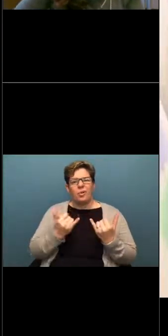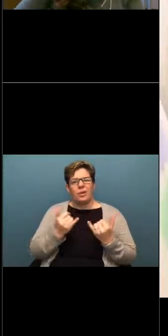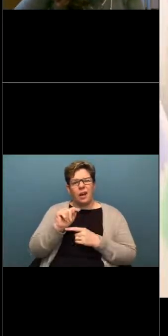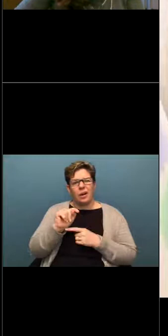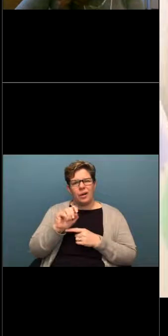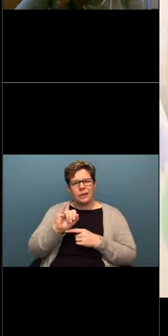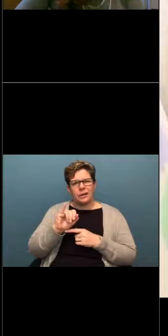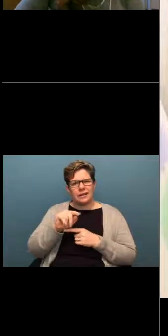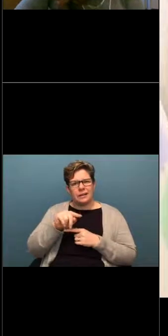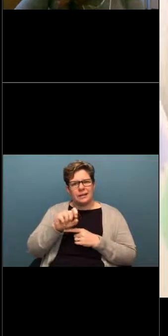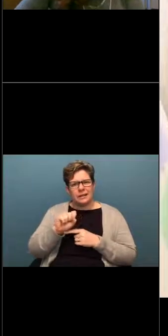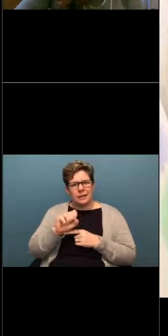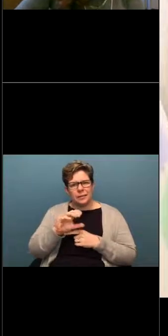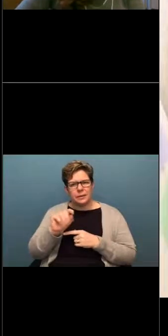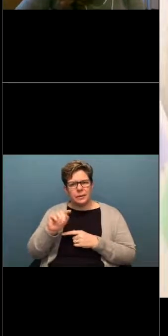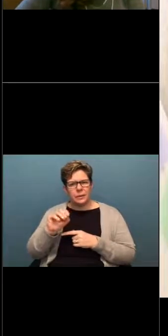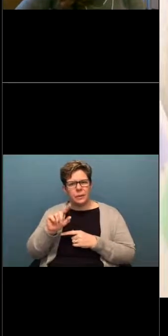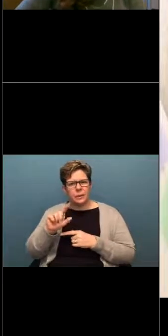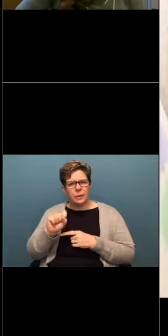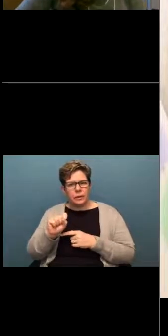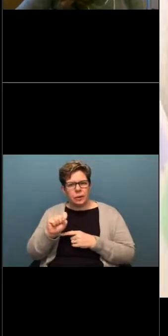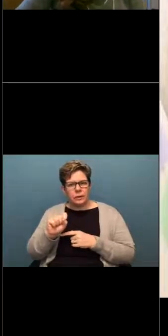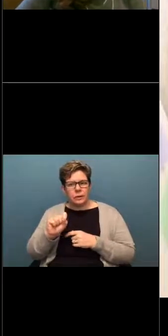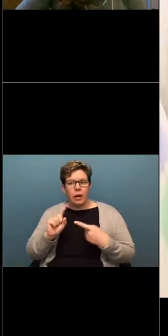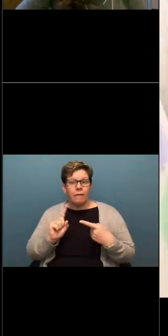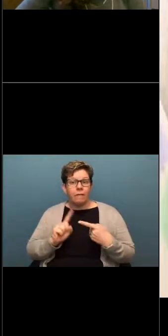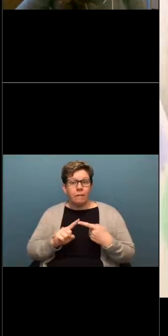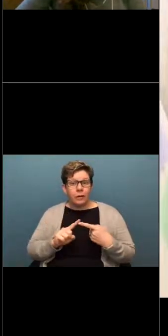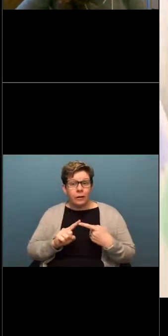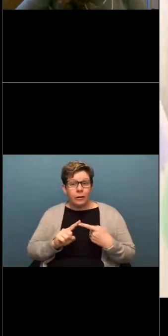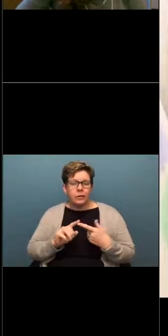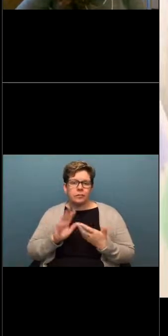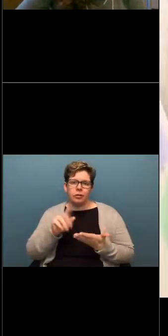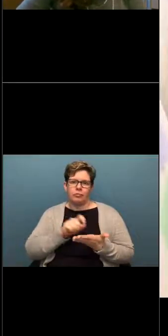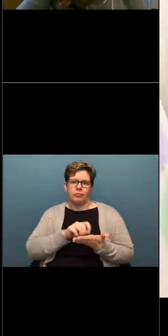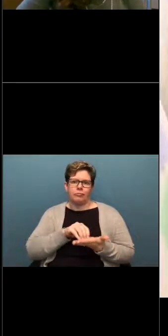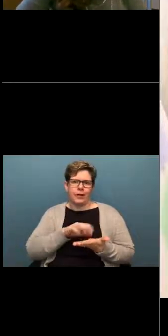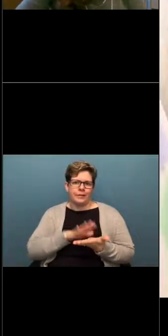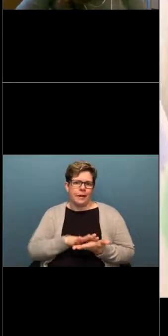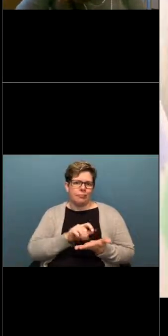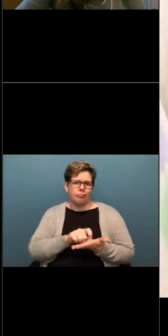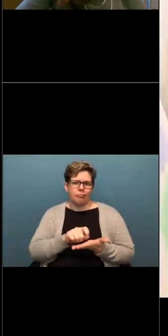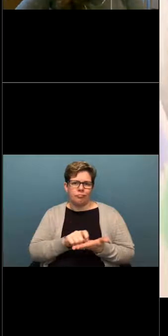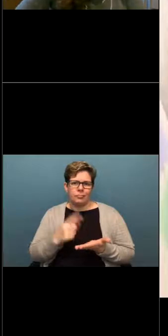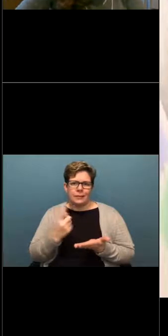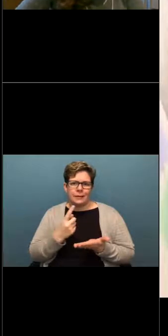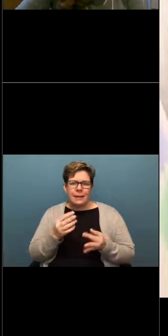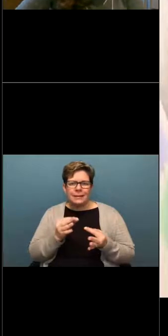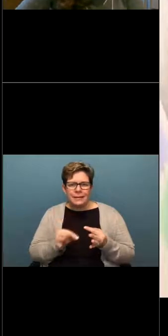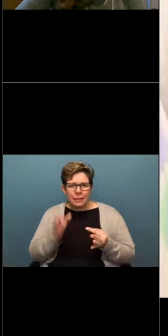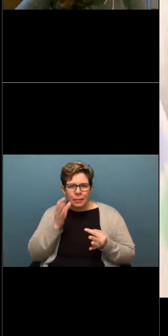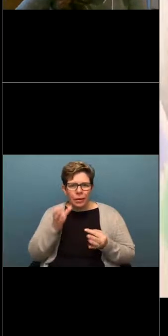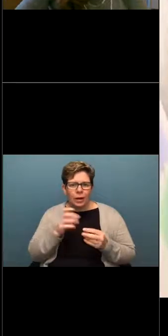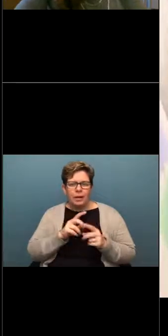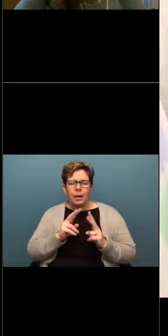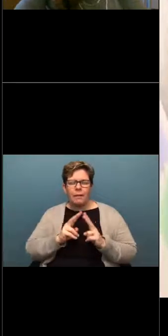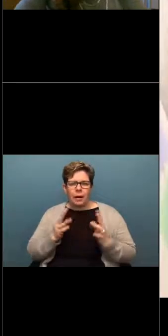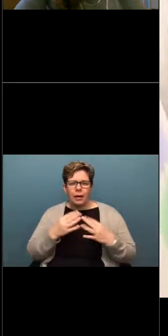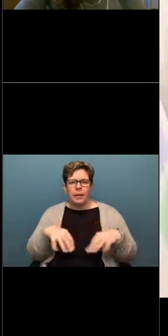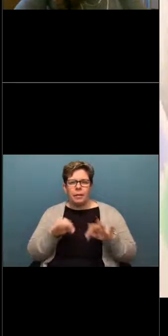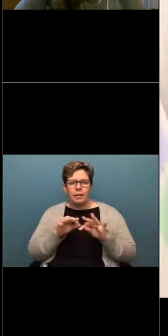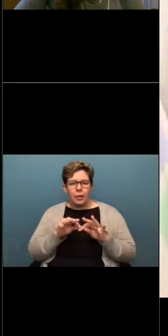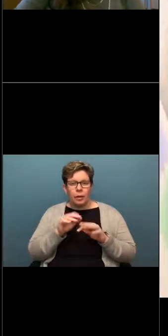So first, I wanted to cover writing things down. I think this is just such an important, simple concept, but really important. I